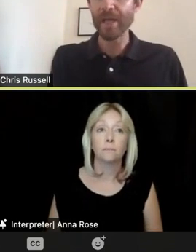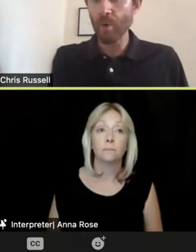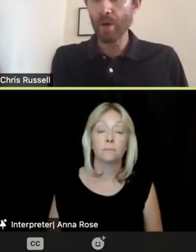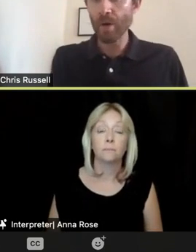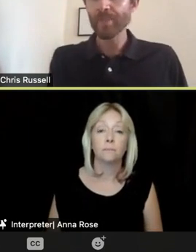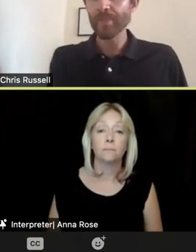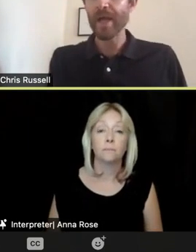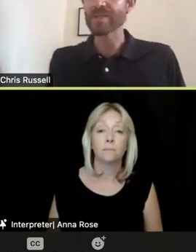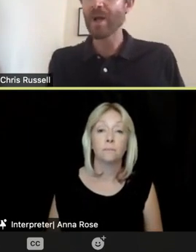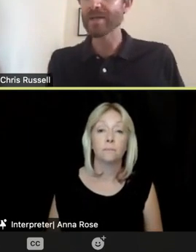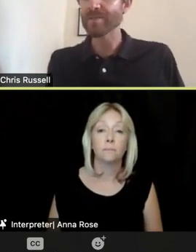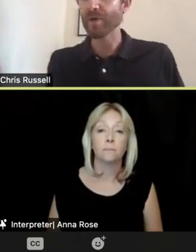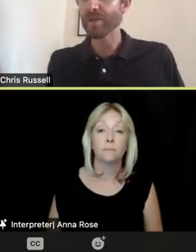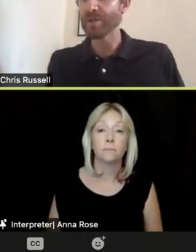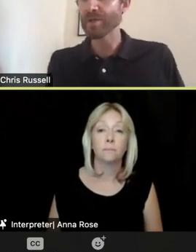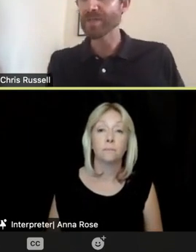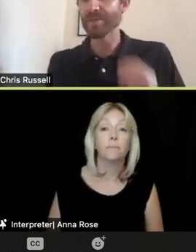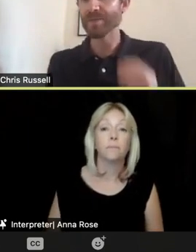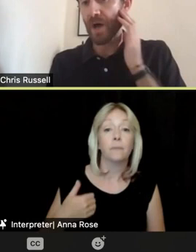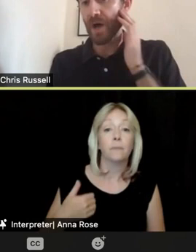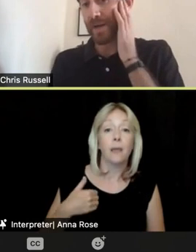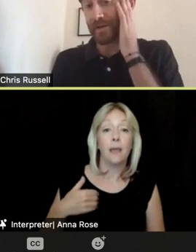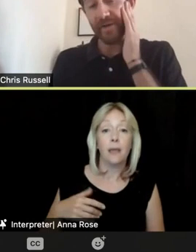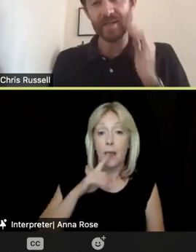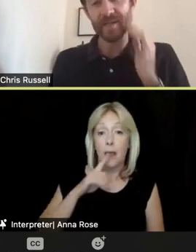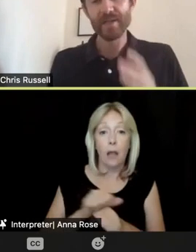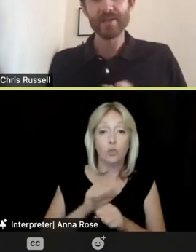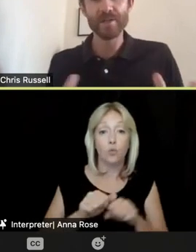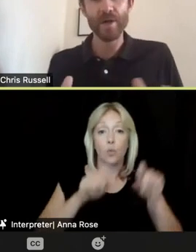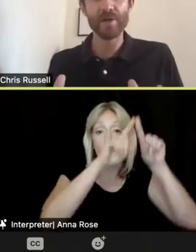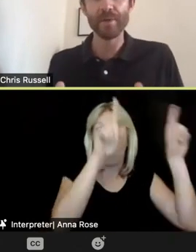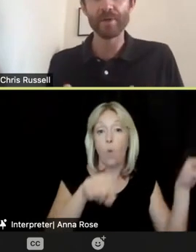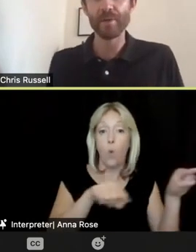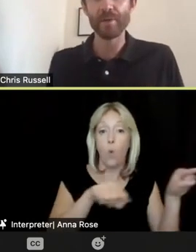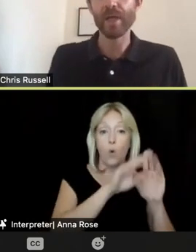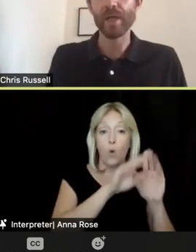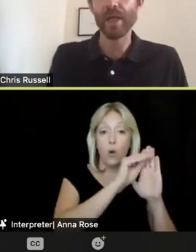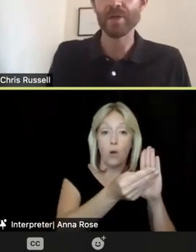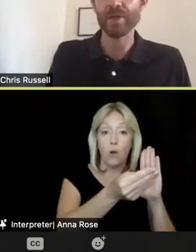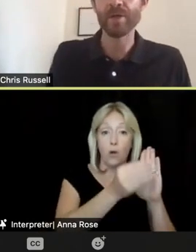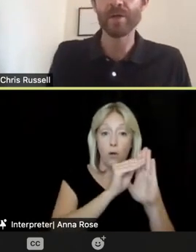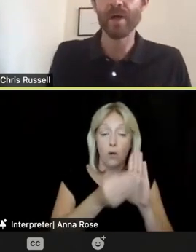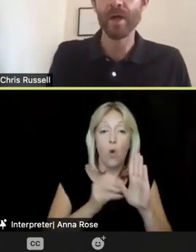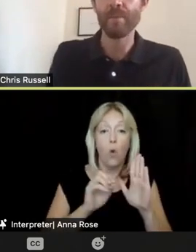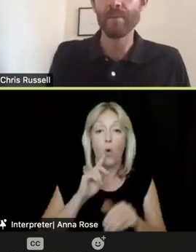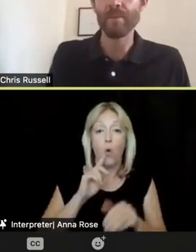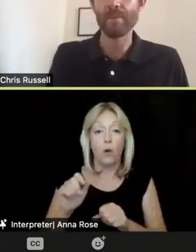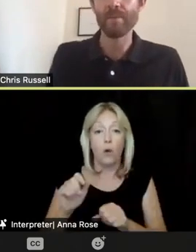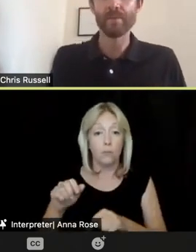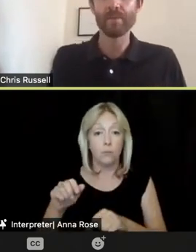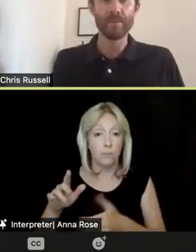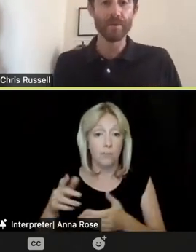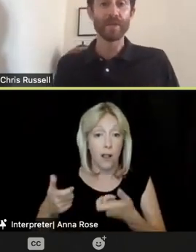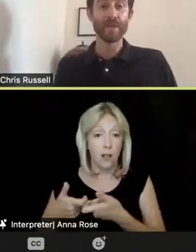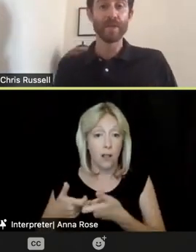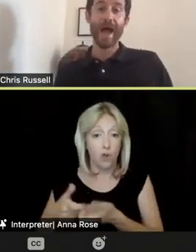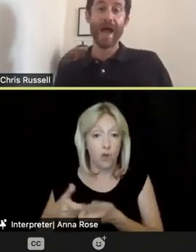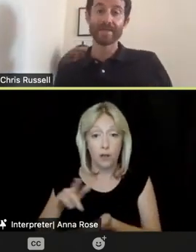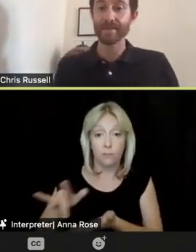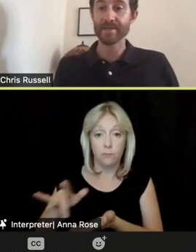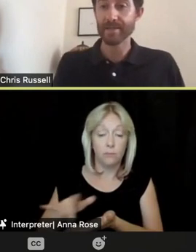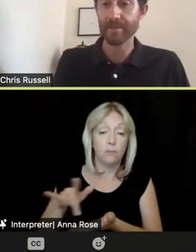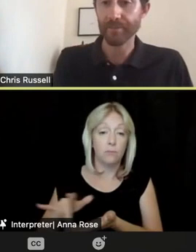a manual board, as well as putting those symbols on a device to start to build communication